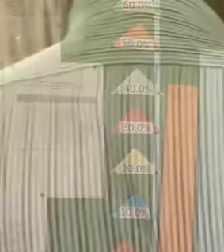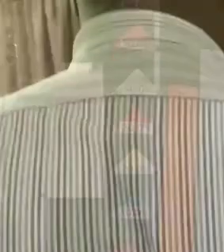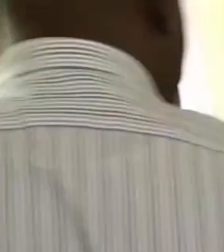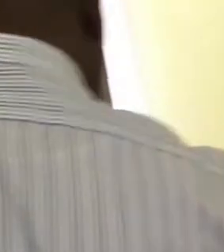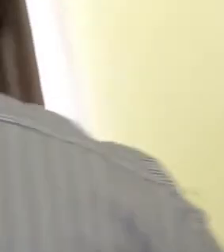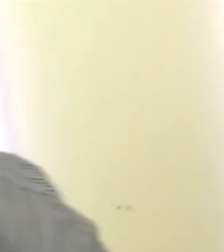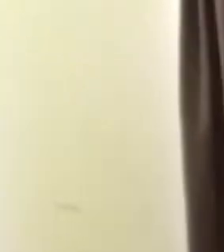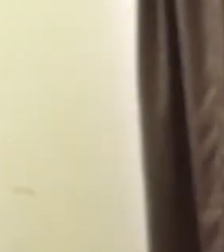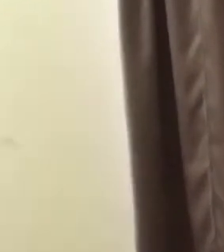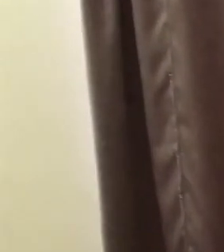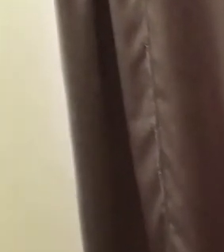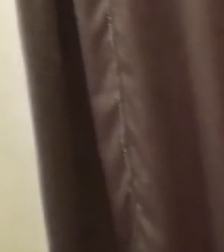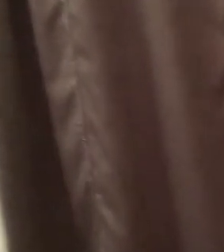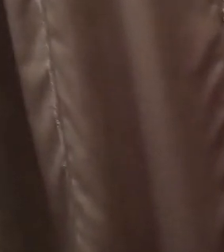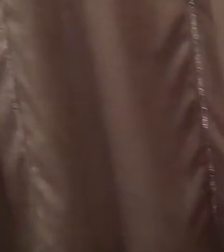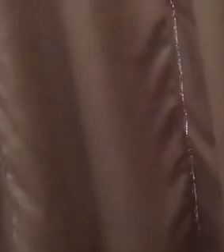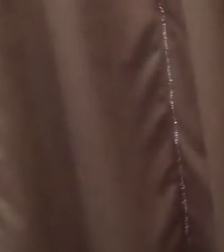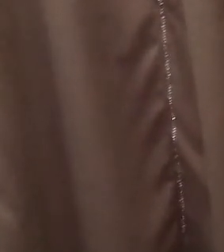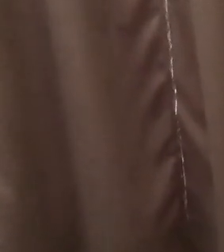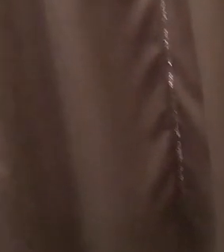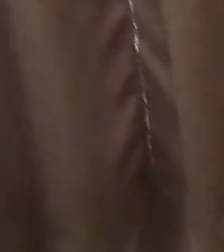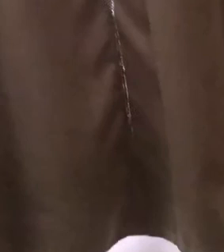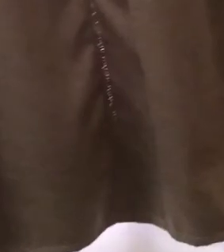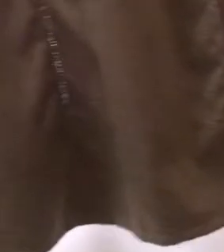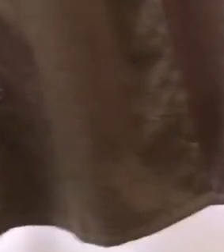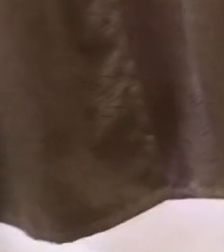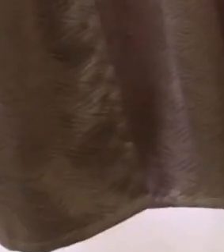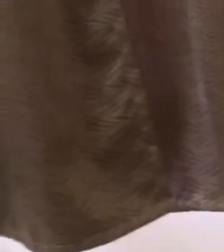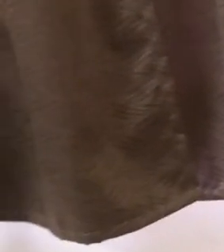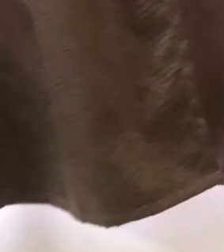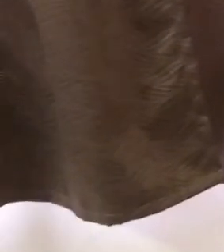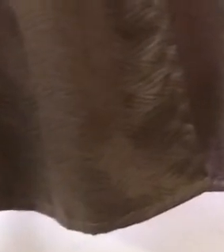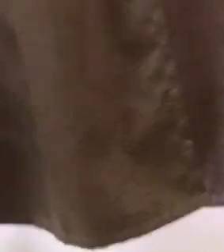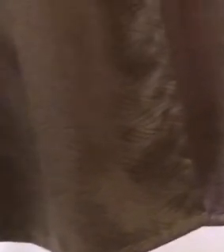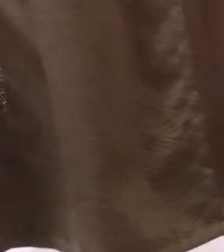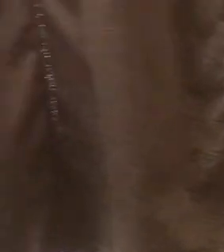Like those ones are already counted. They're ready for the schools to pick.